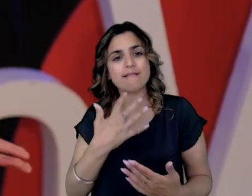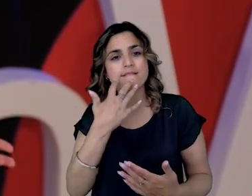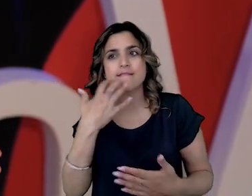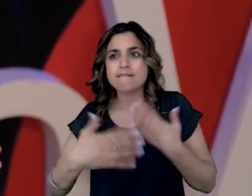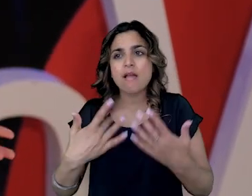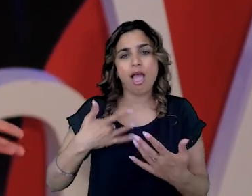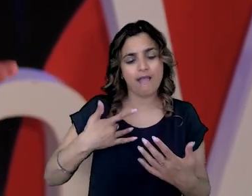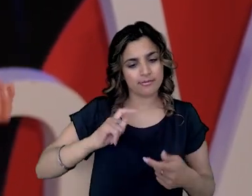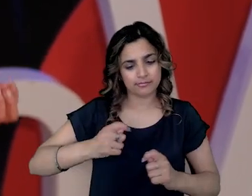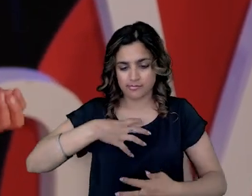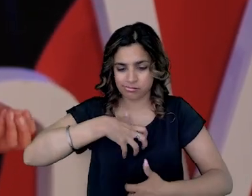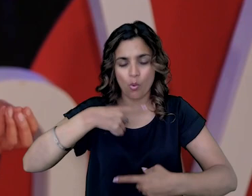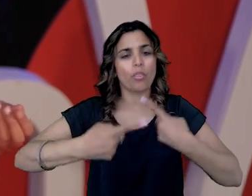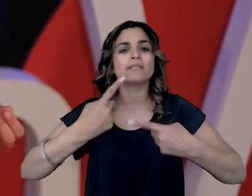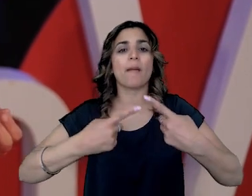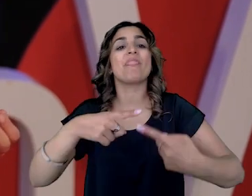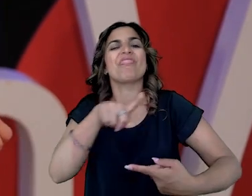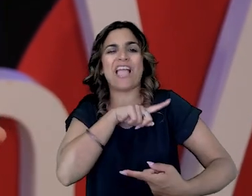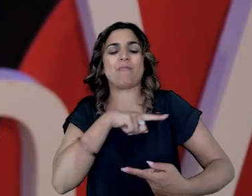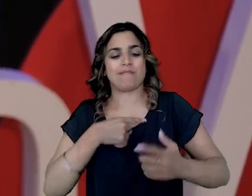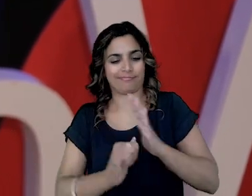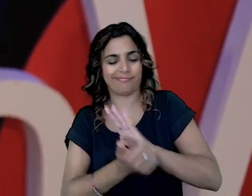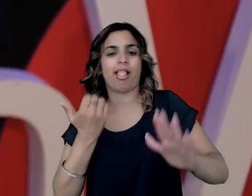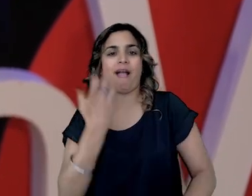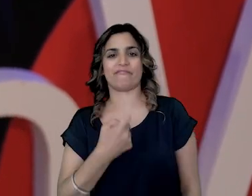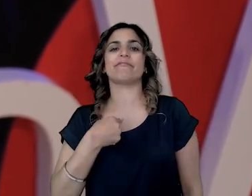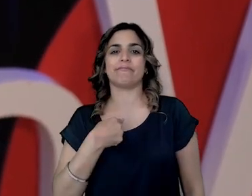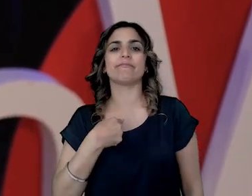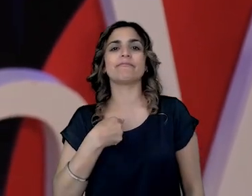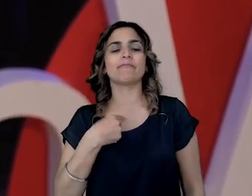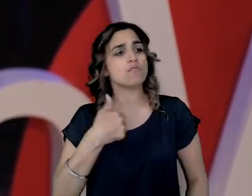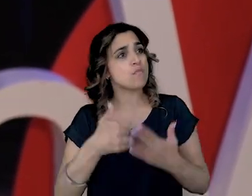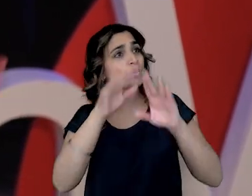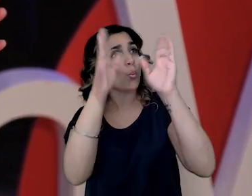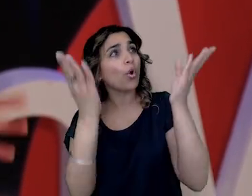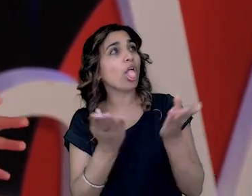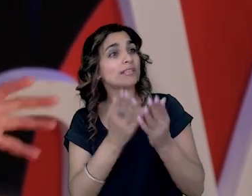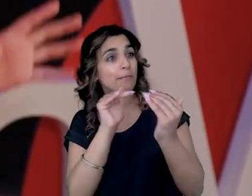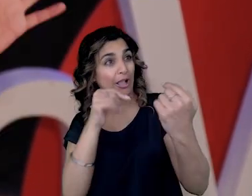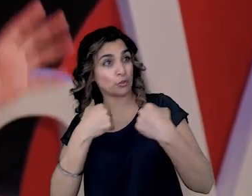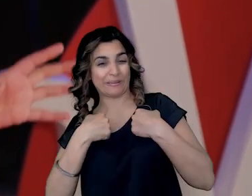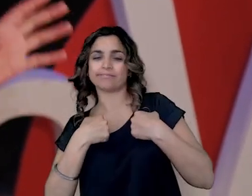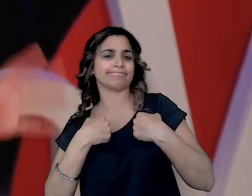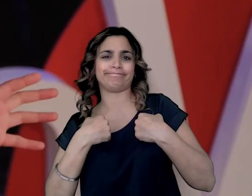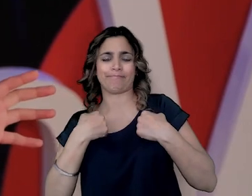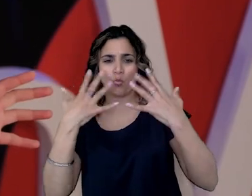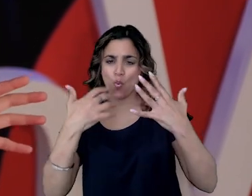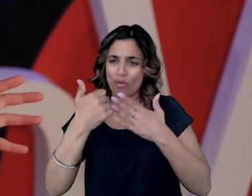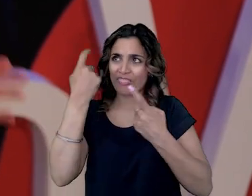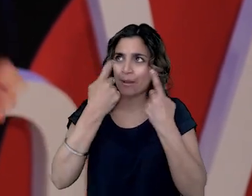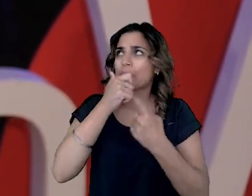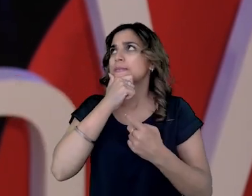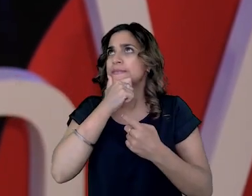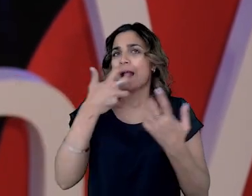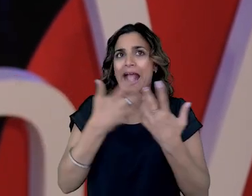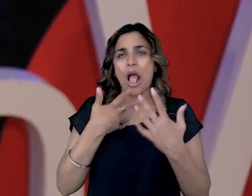because i live in a world that isn't designed for me so i have to think outside of the box every single day